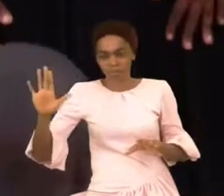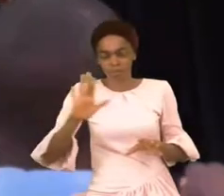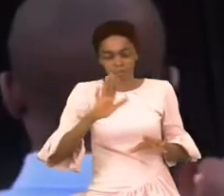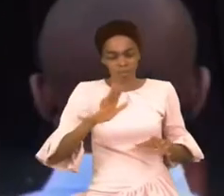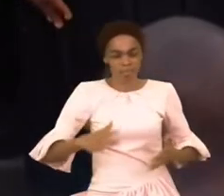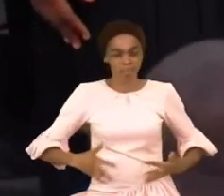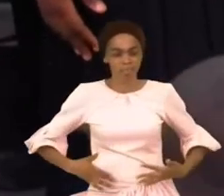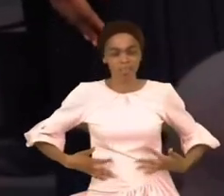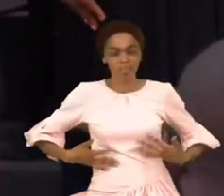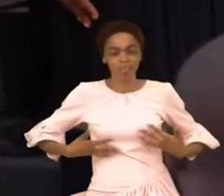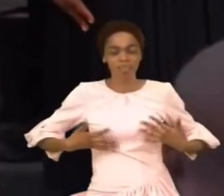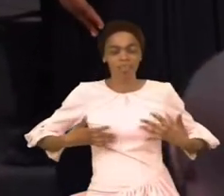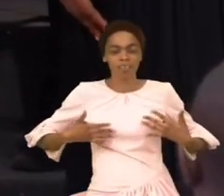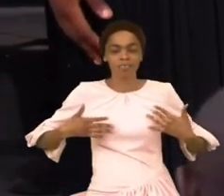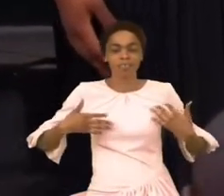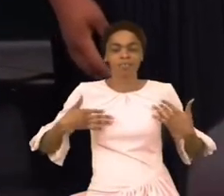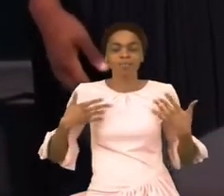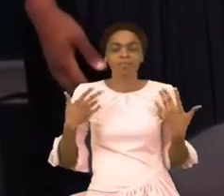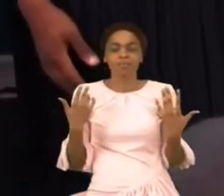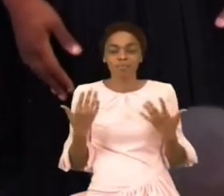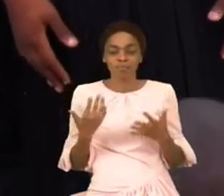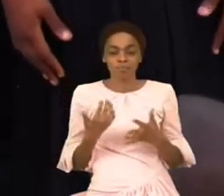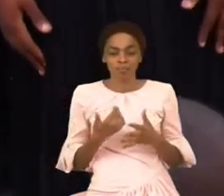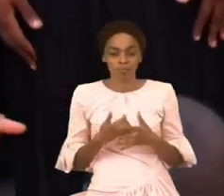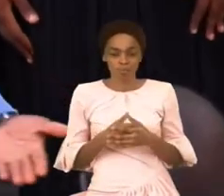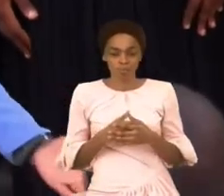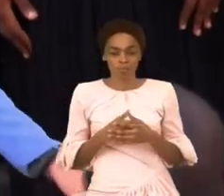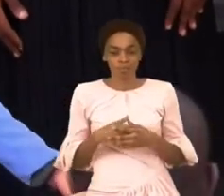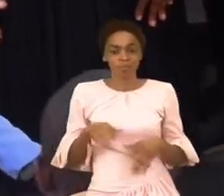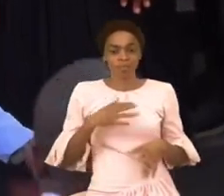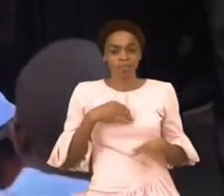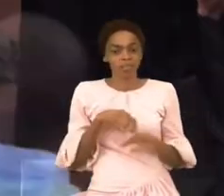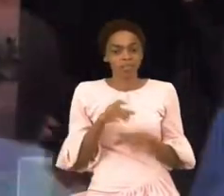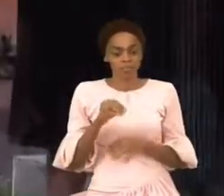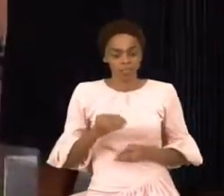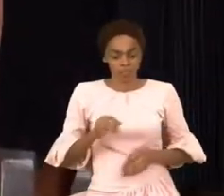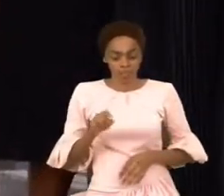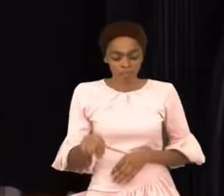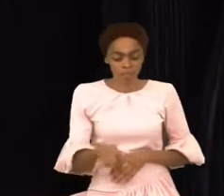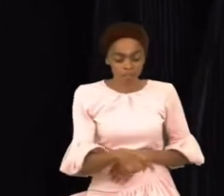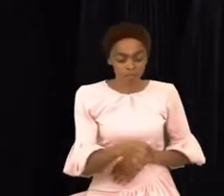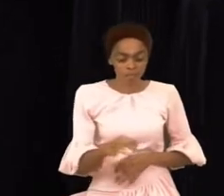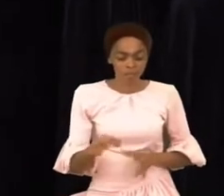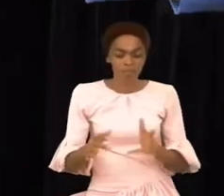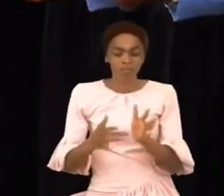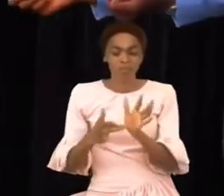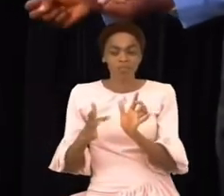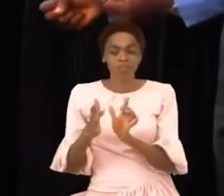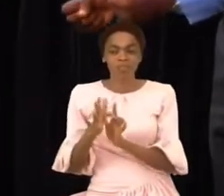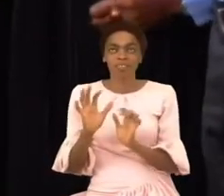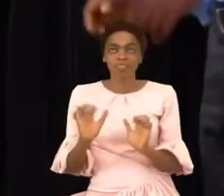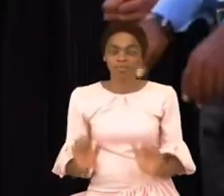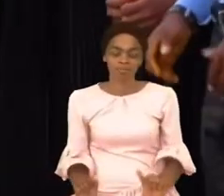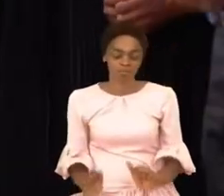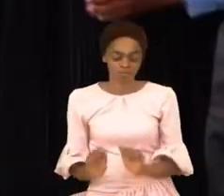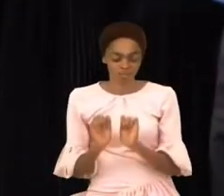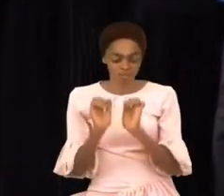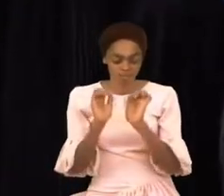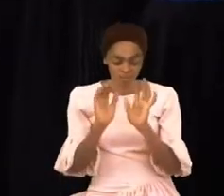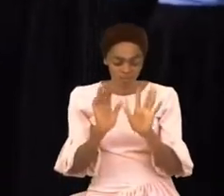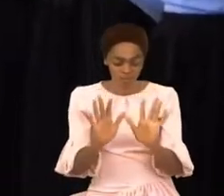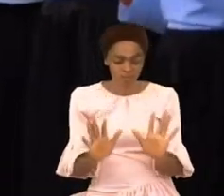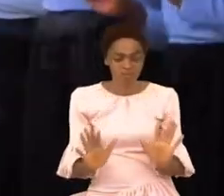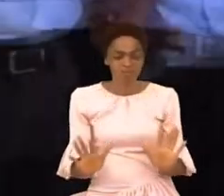life, and at the feet of Jesus, lay them down. Just take them home to Jesus. Give them